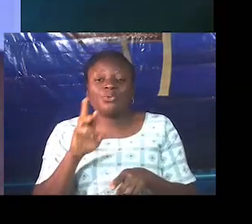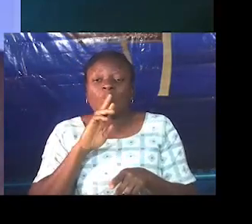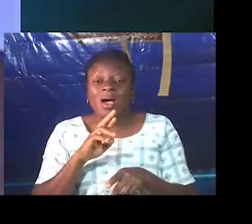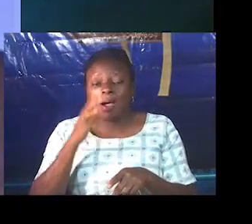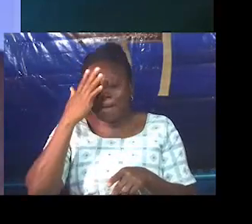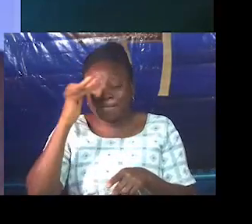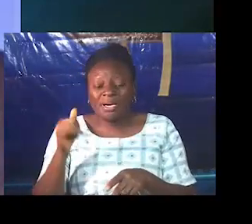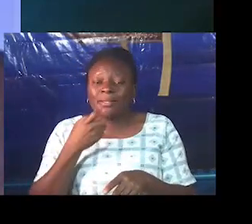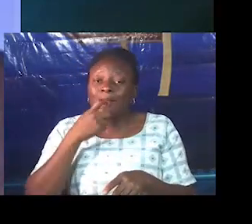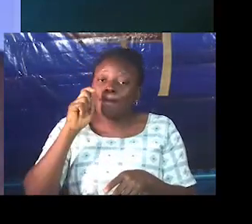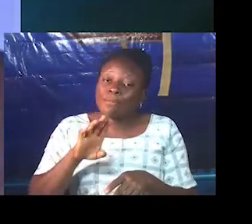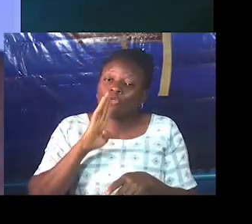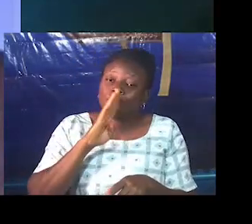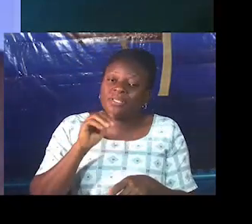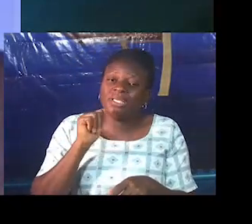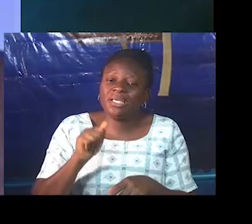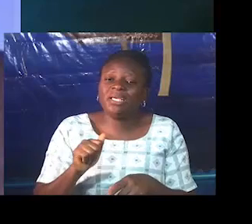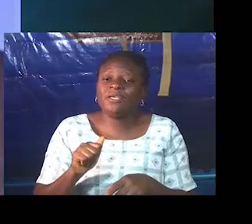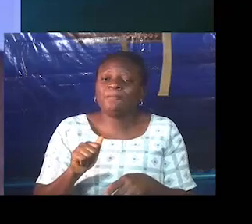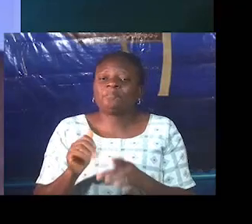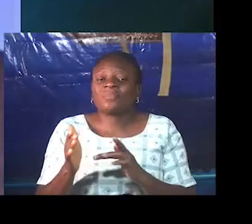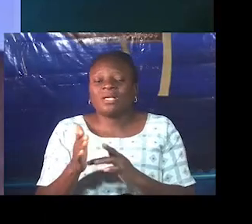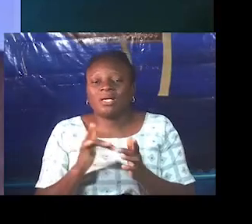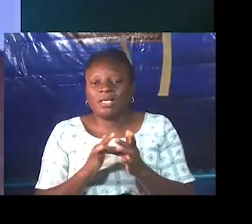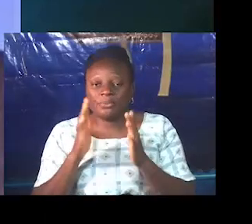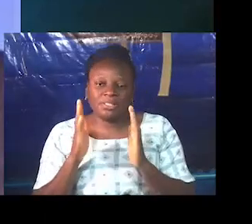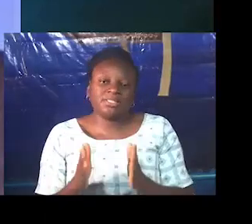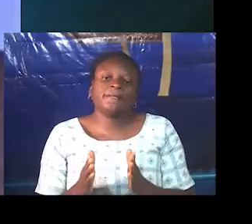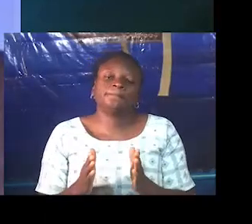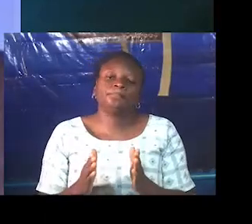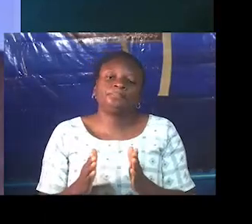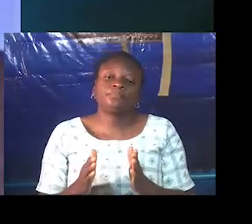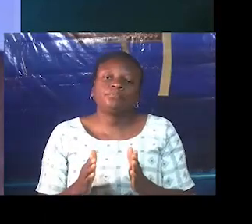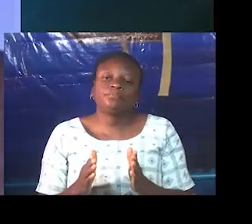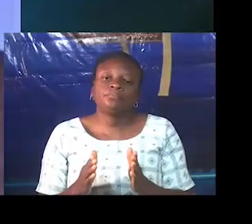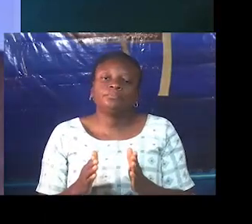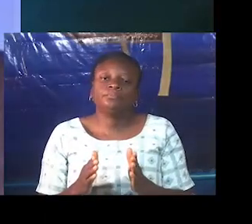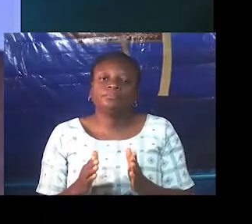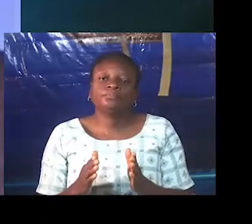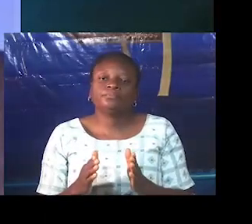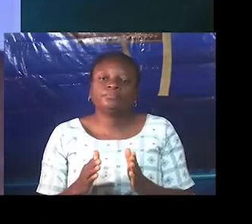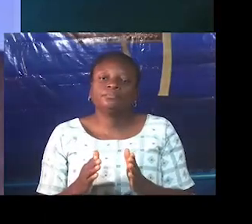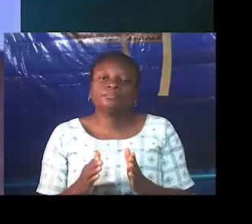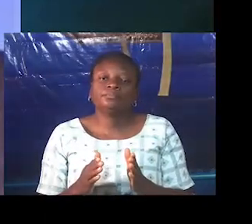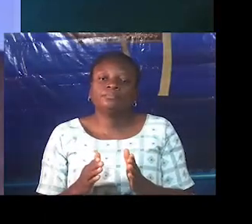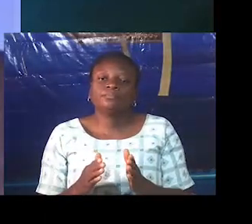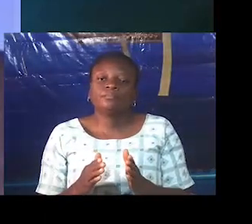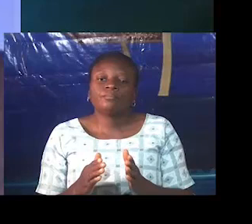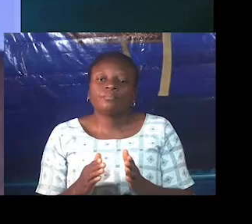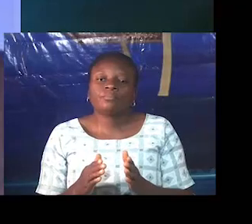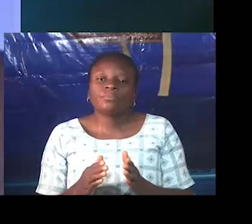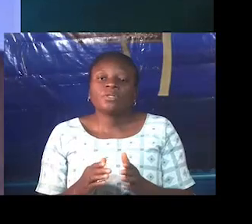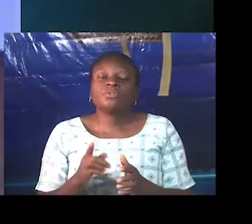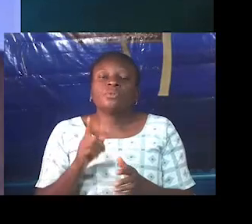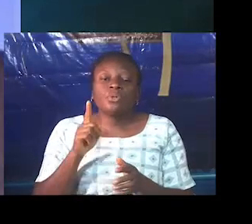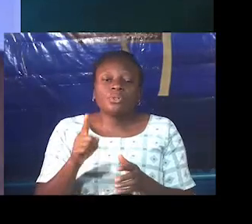things that God will have you to consider. Now you will notice that he must be a person who has been